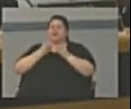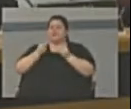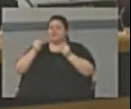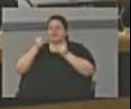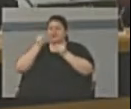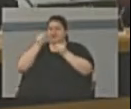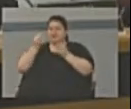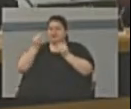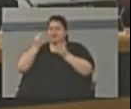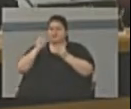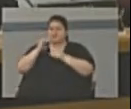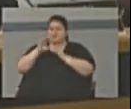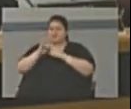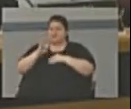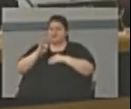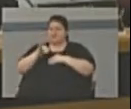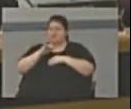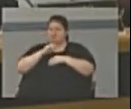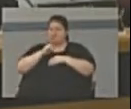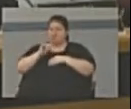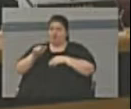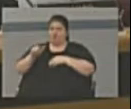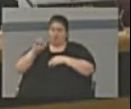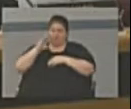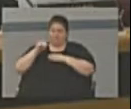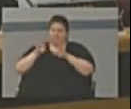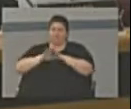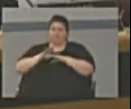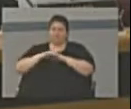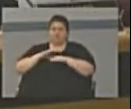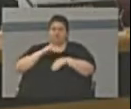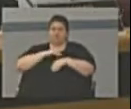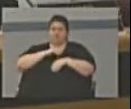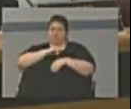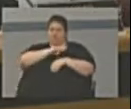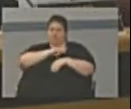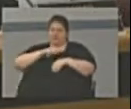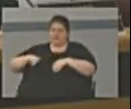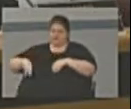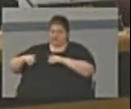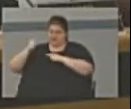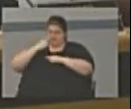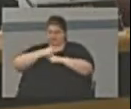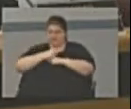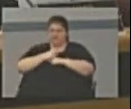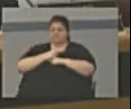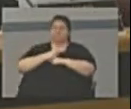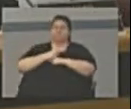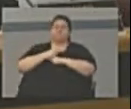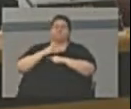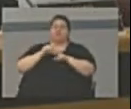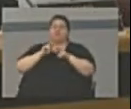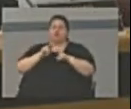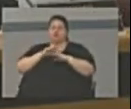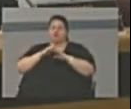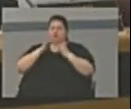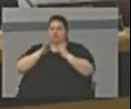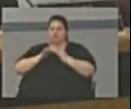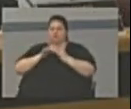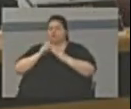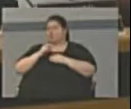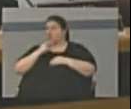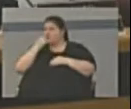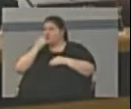on January the 21st with its Martin Luther King Day. And look on the website or call Public Works